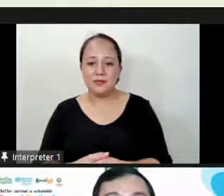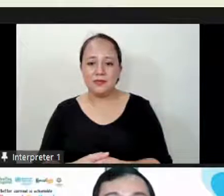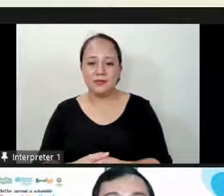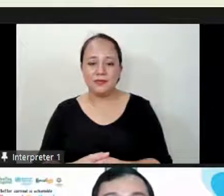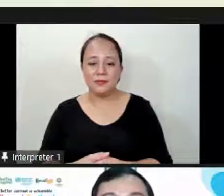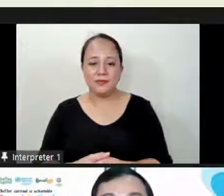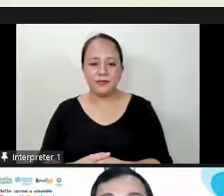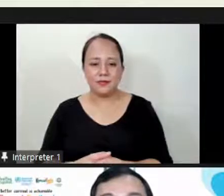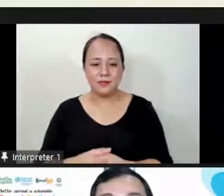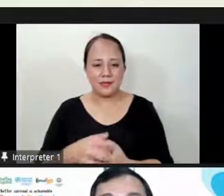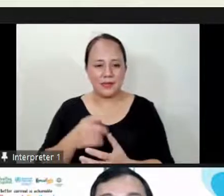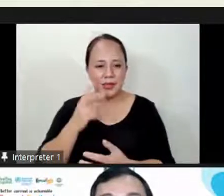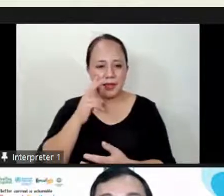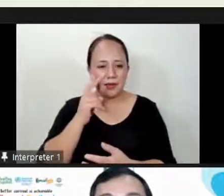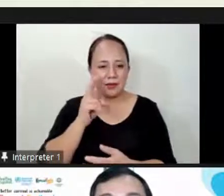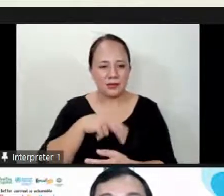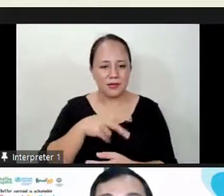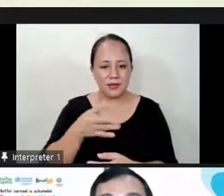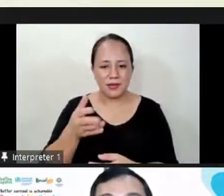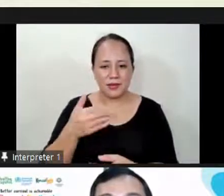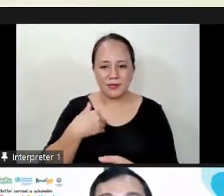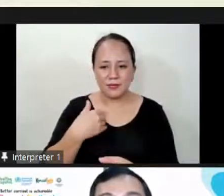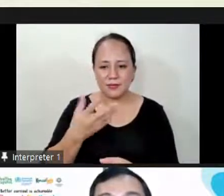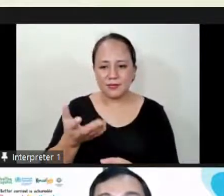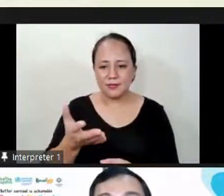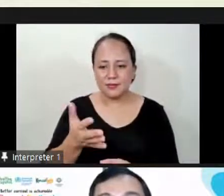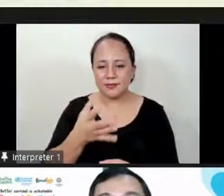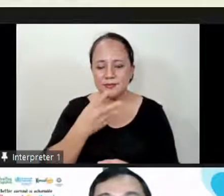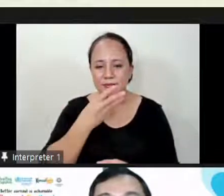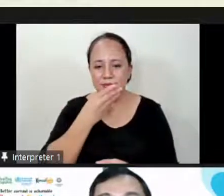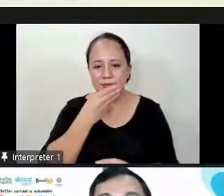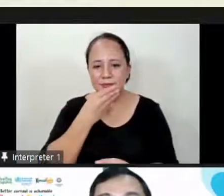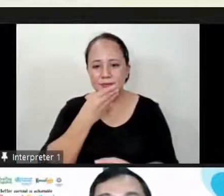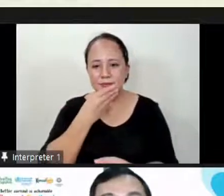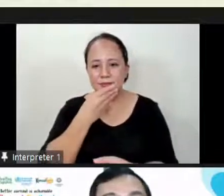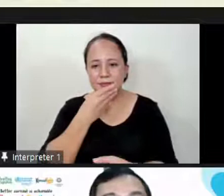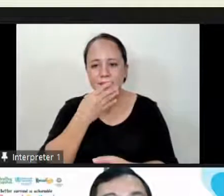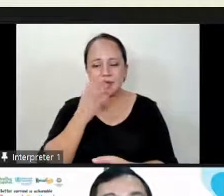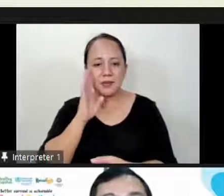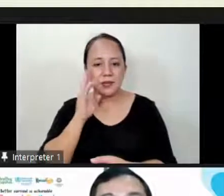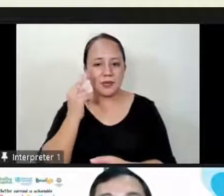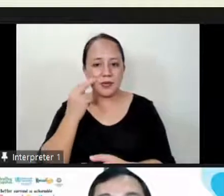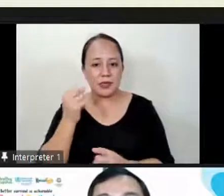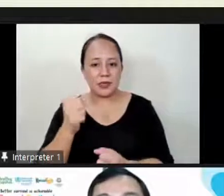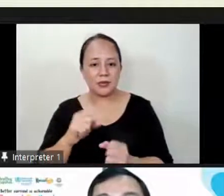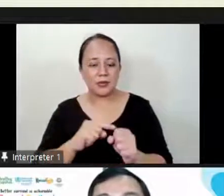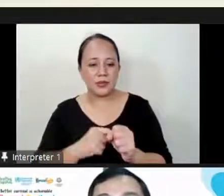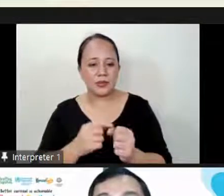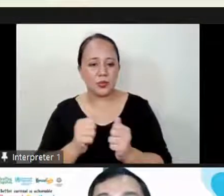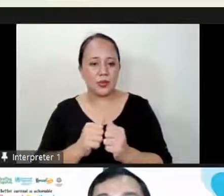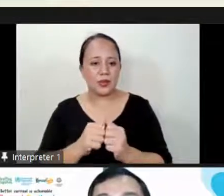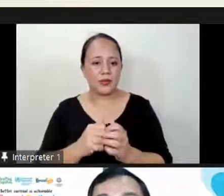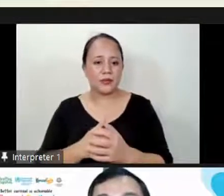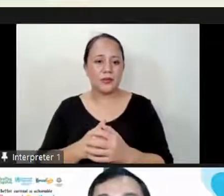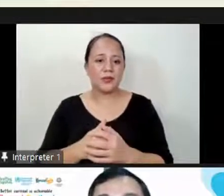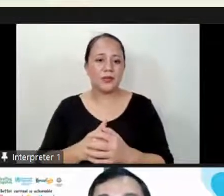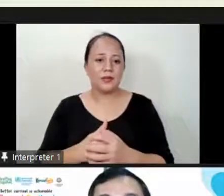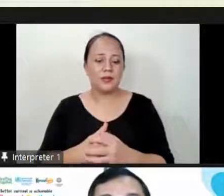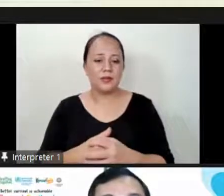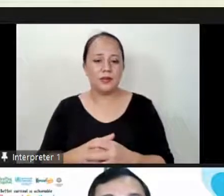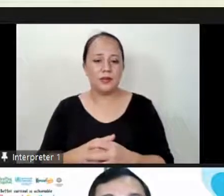I don't see her also. So if Dr. Bev is not here, can we start then with